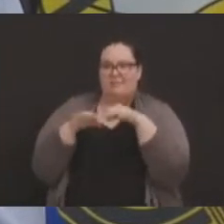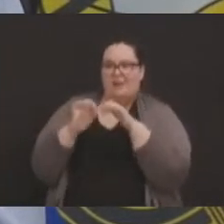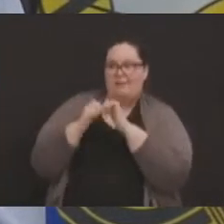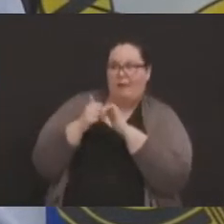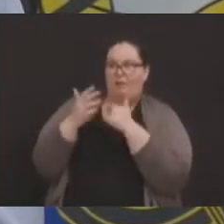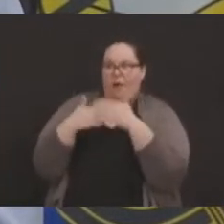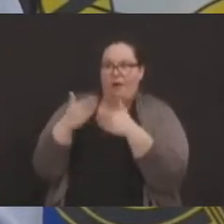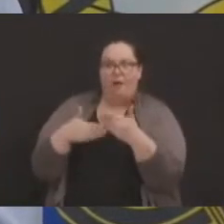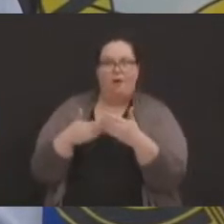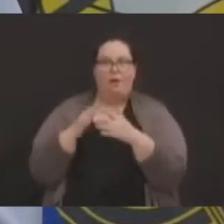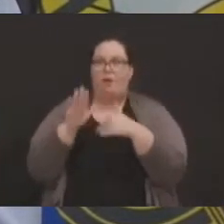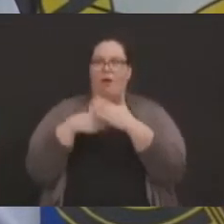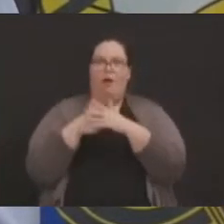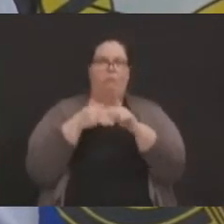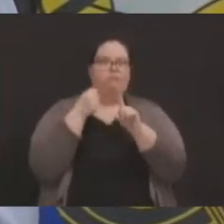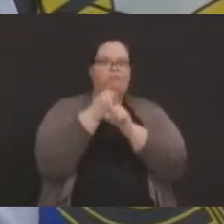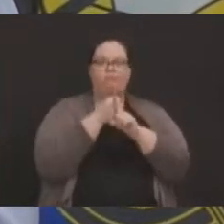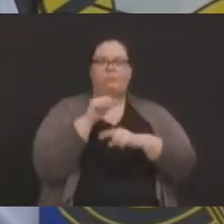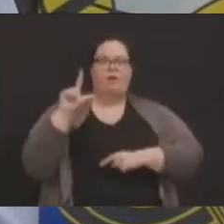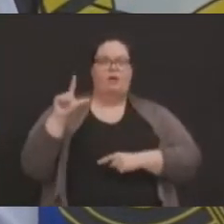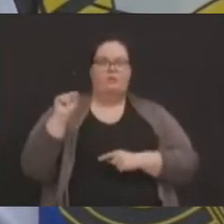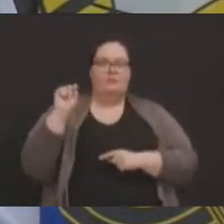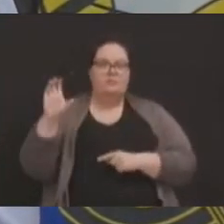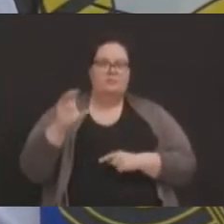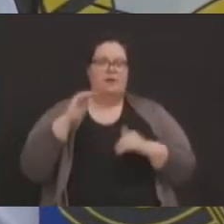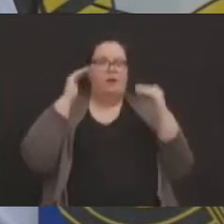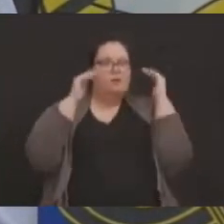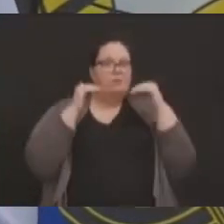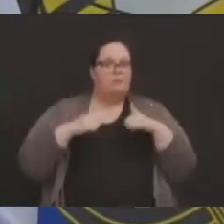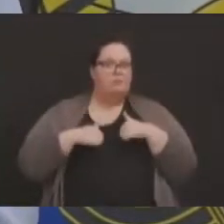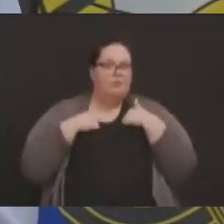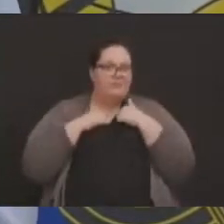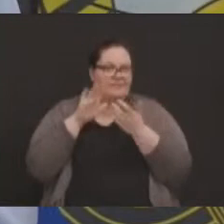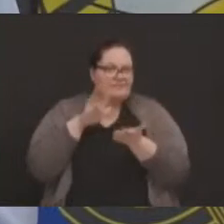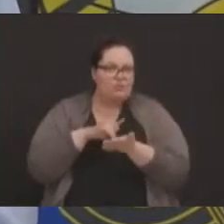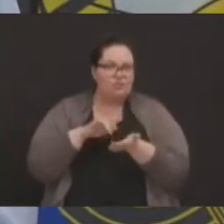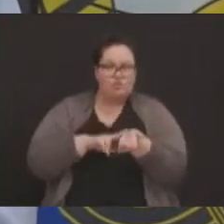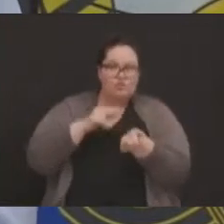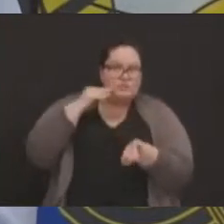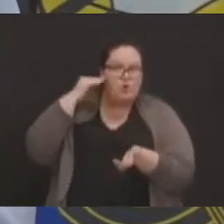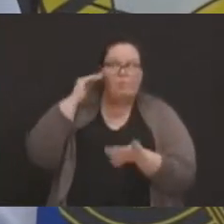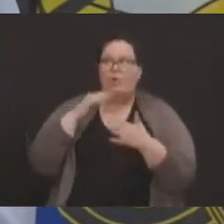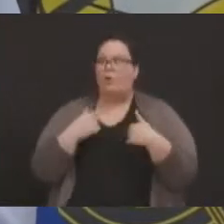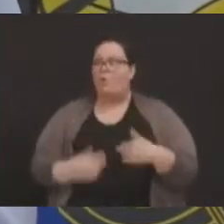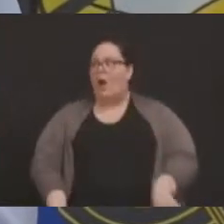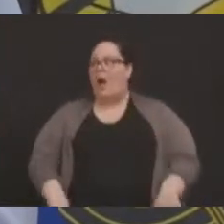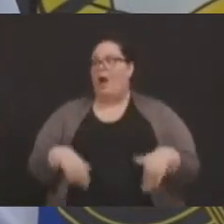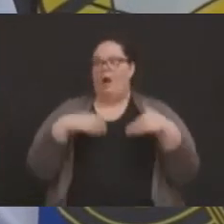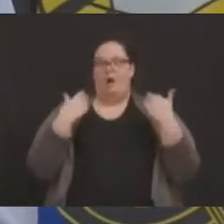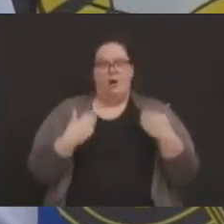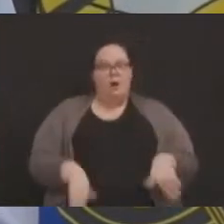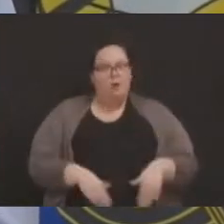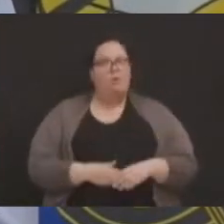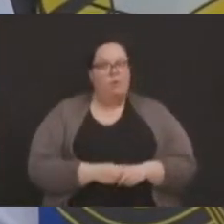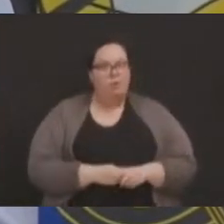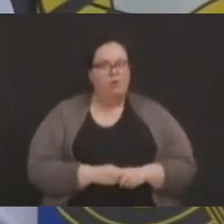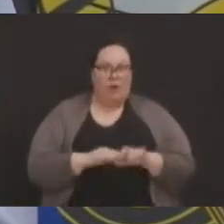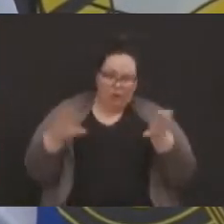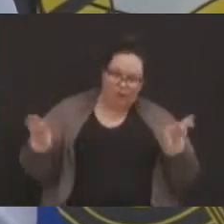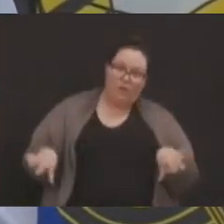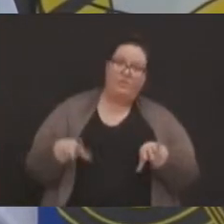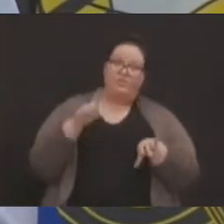working tirelessly. So great shout-out for this group of people. I cannot say enough about how they're helping these